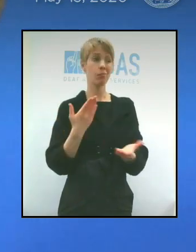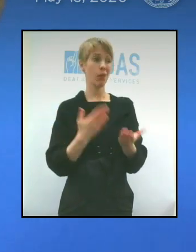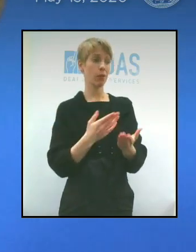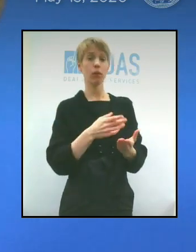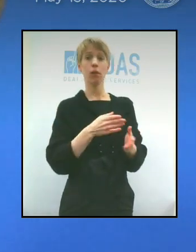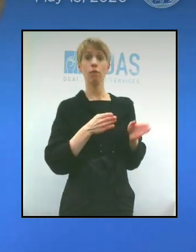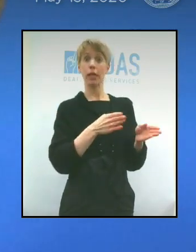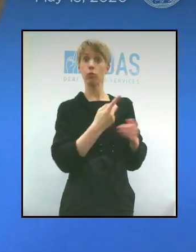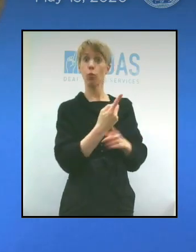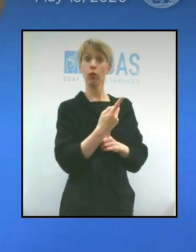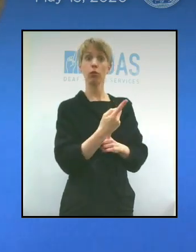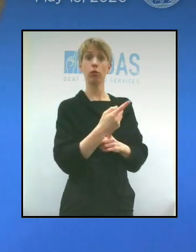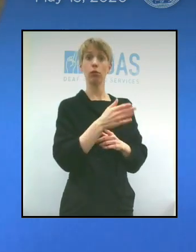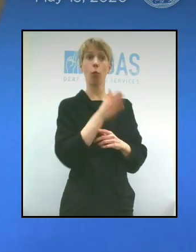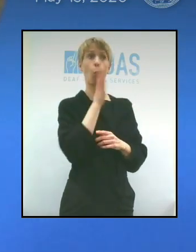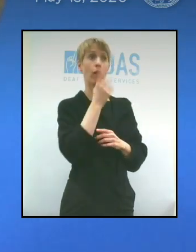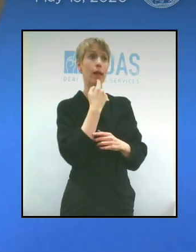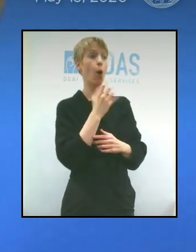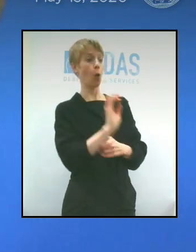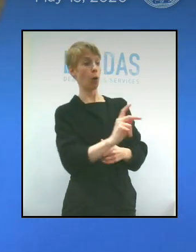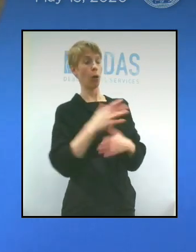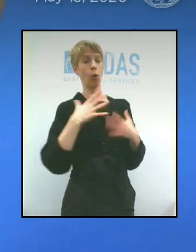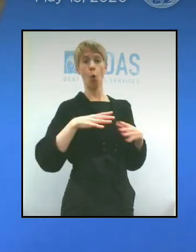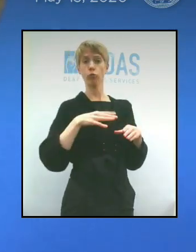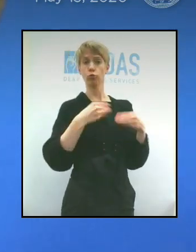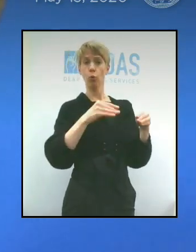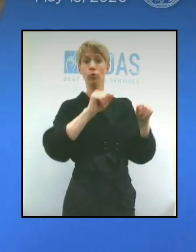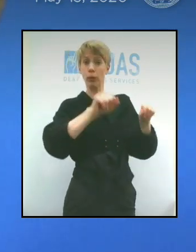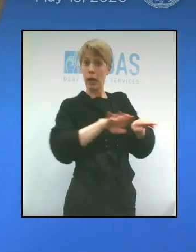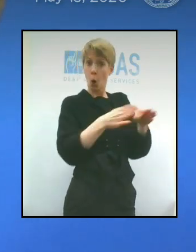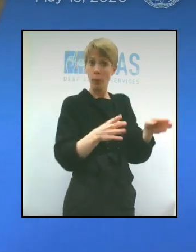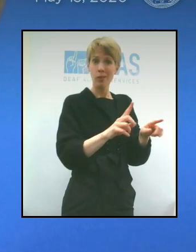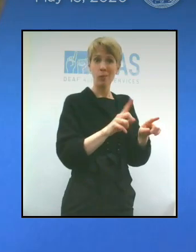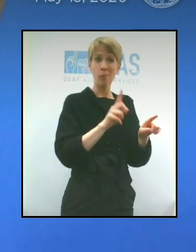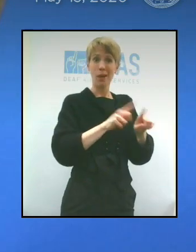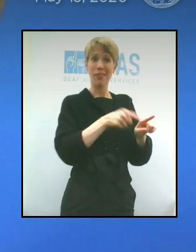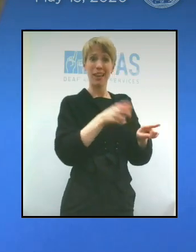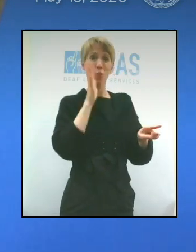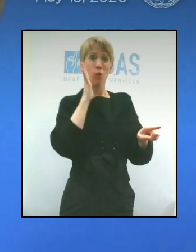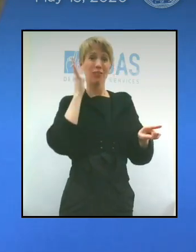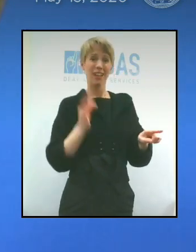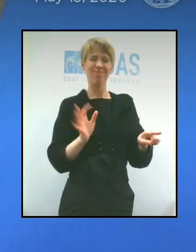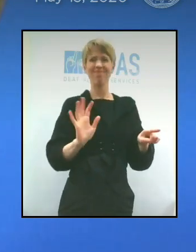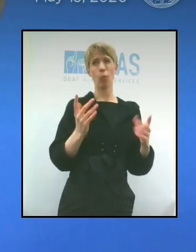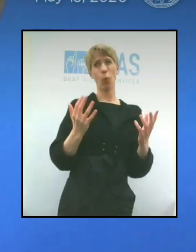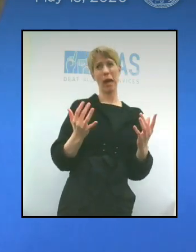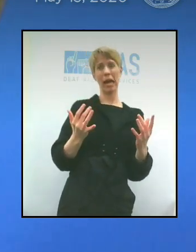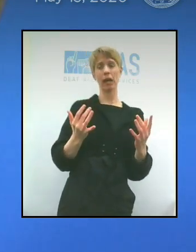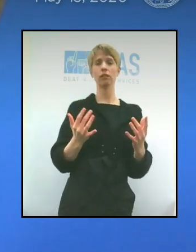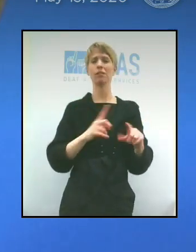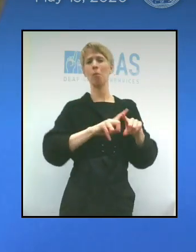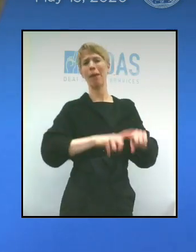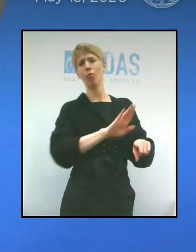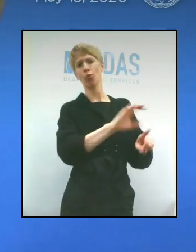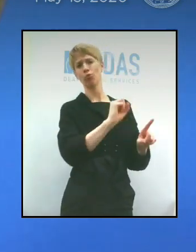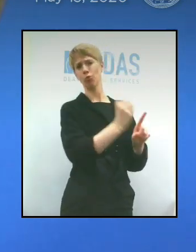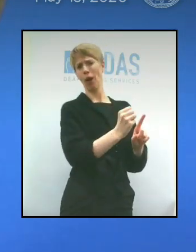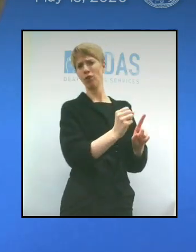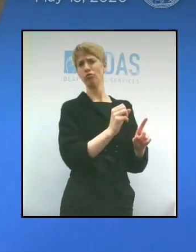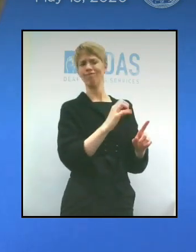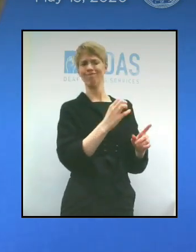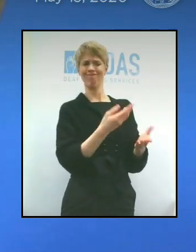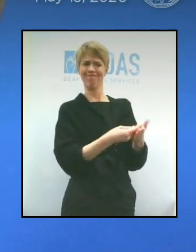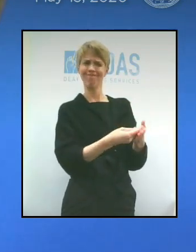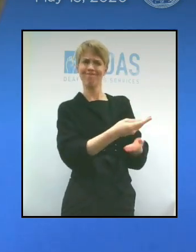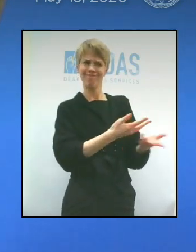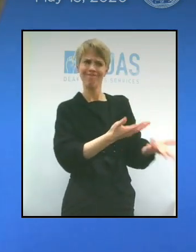They may not reopen, but others probably will. But right now, we're talking about a hypothetical because we haven't reached